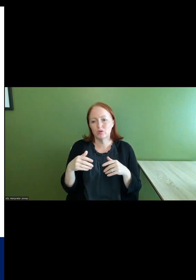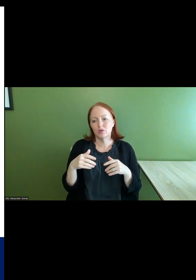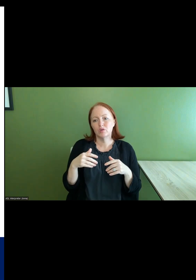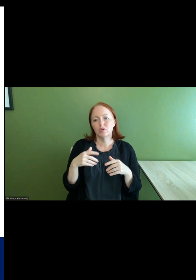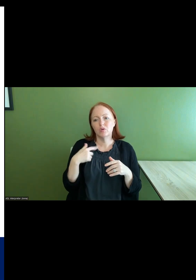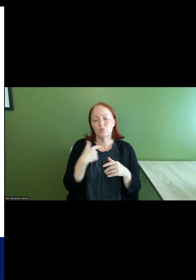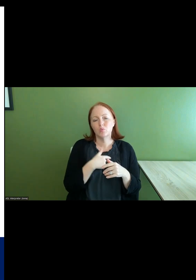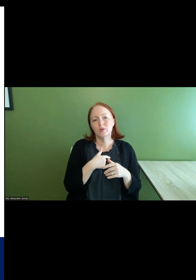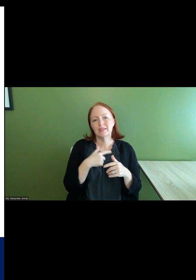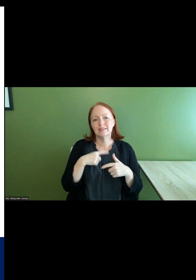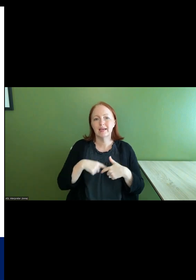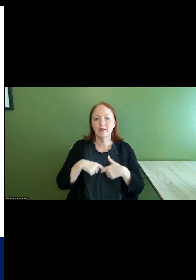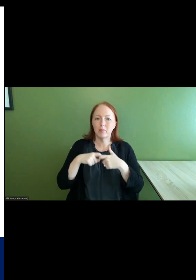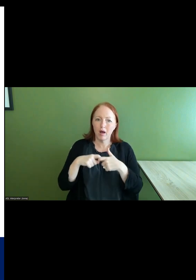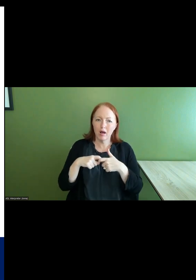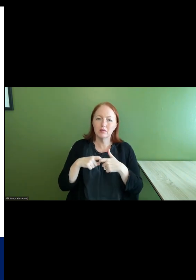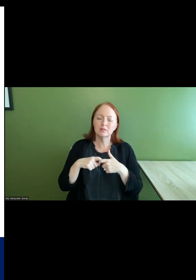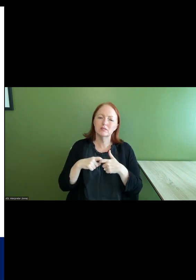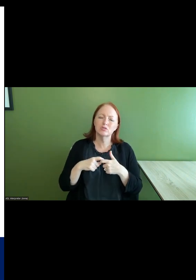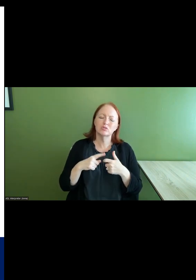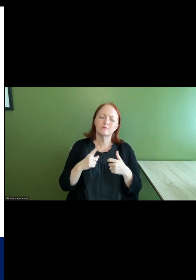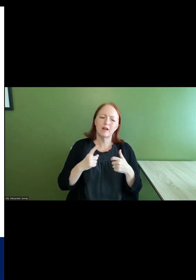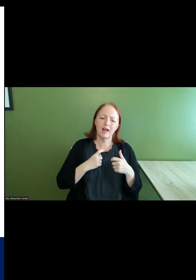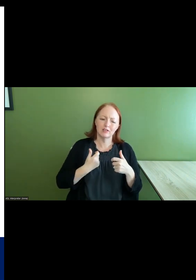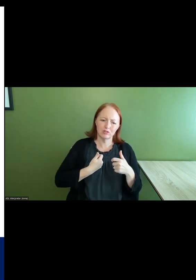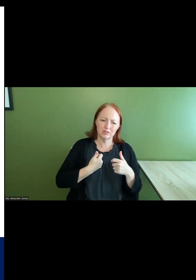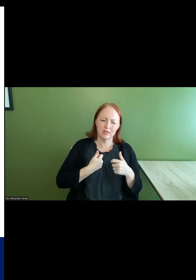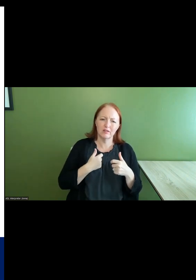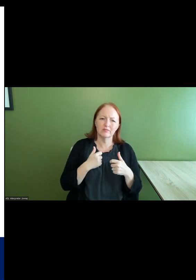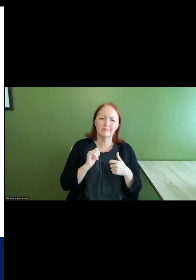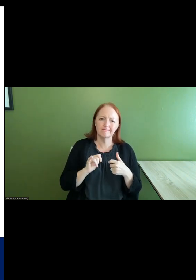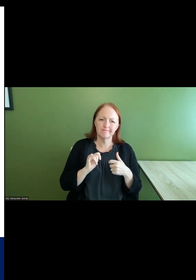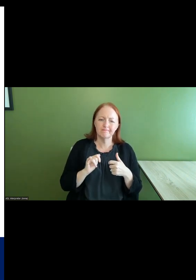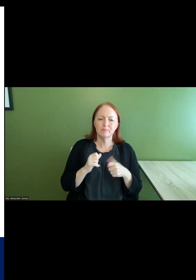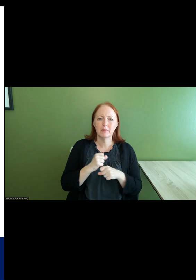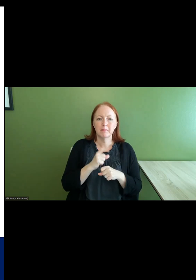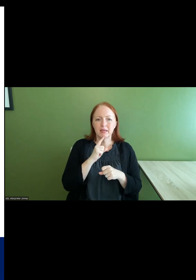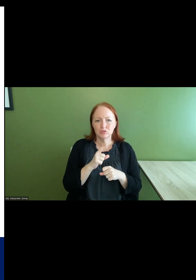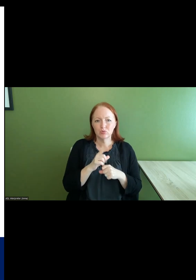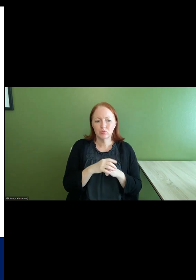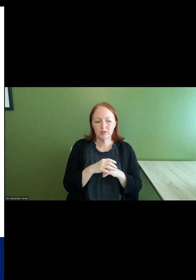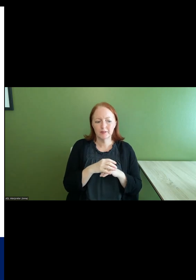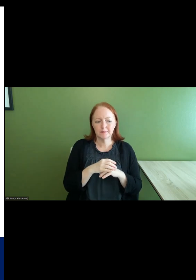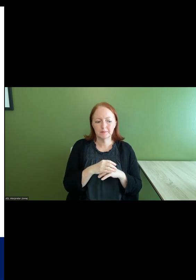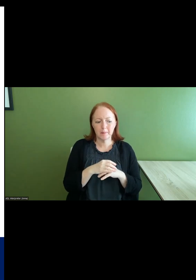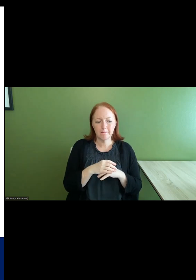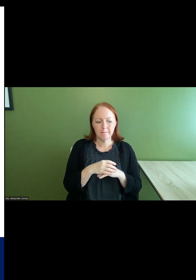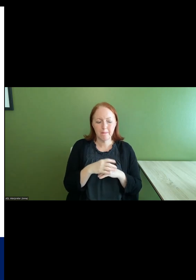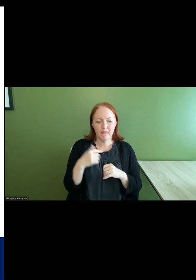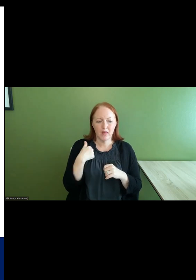stop to take a pause to ask ourselves these questions and make sure that we